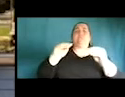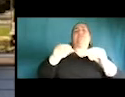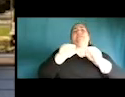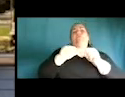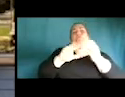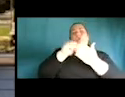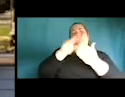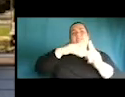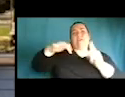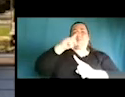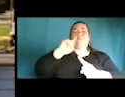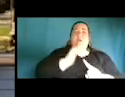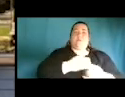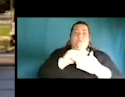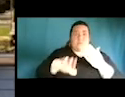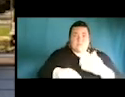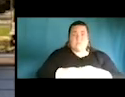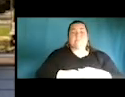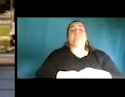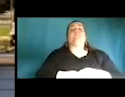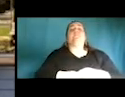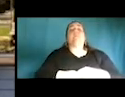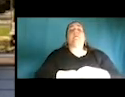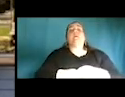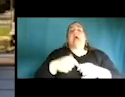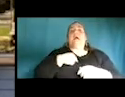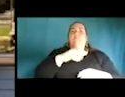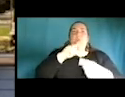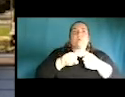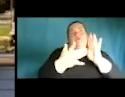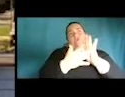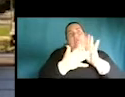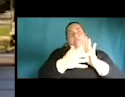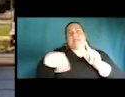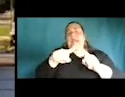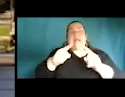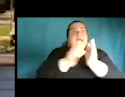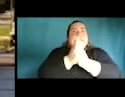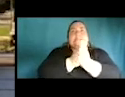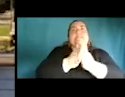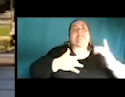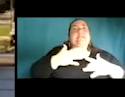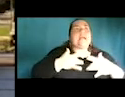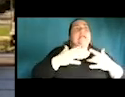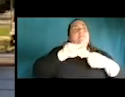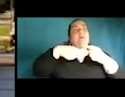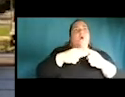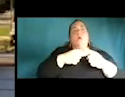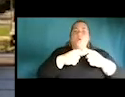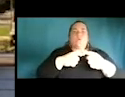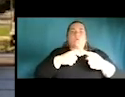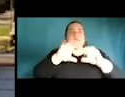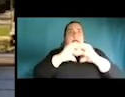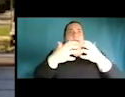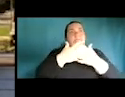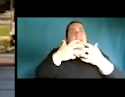students this year, I've spoken with first years who have expressed excitement about readings and discussions with new classmates, and seniors